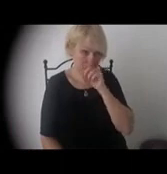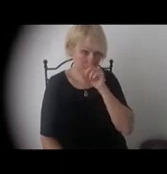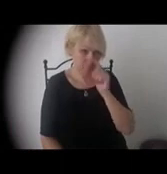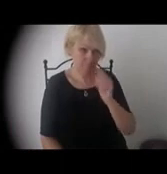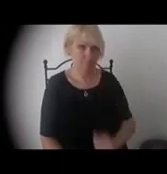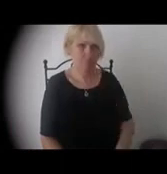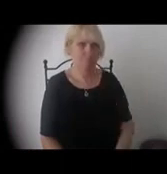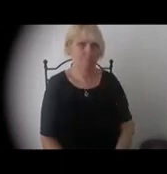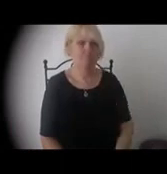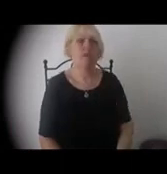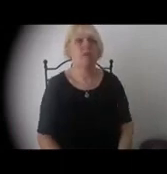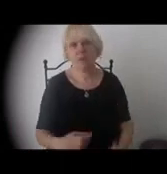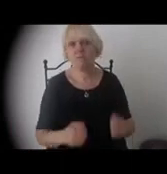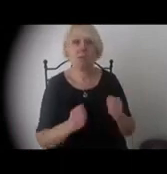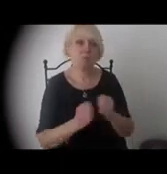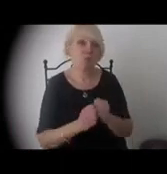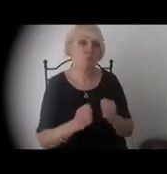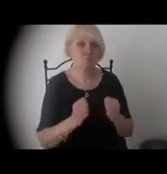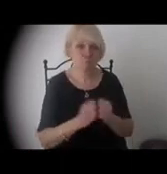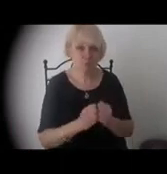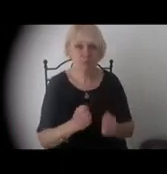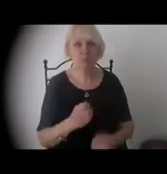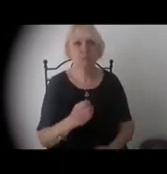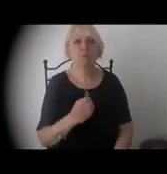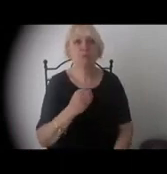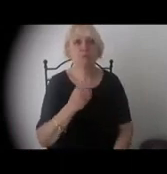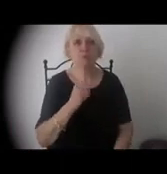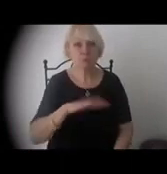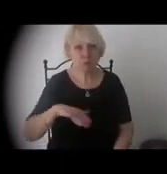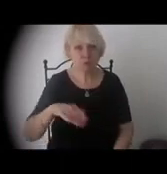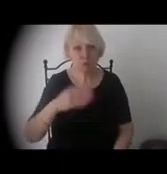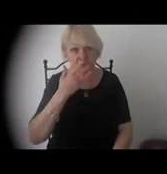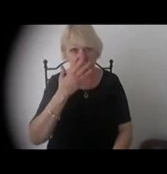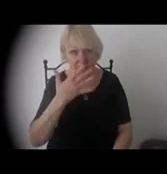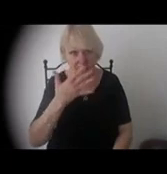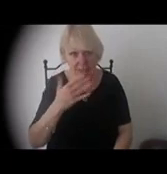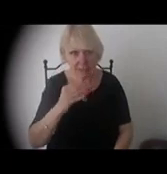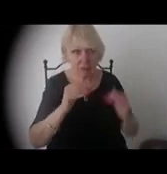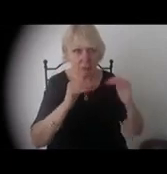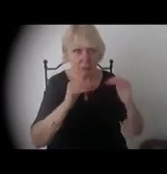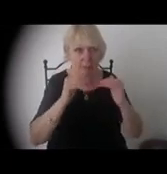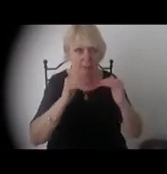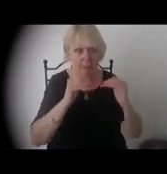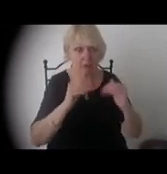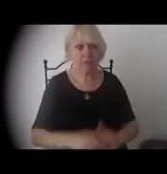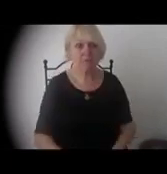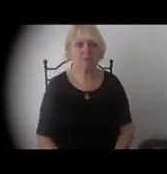kind of appropriate to your child's age and so on, and having conversations about that.